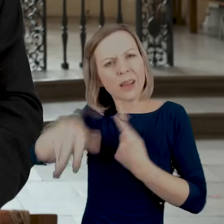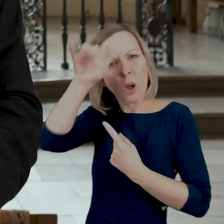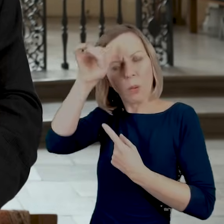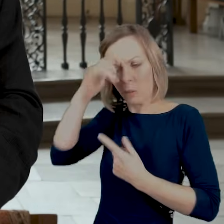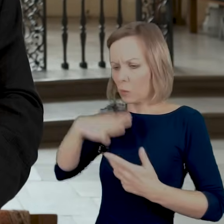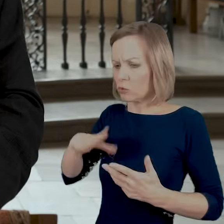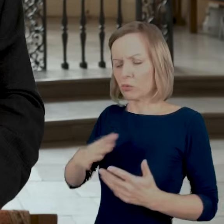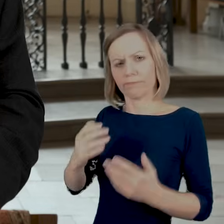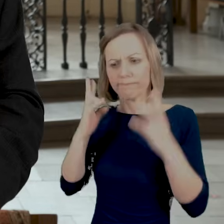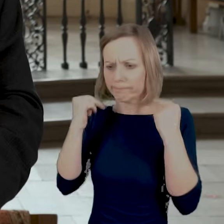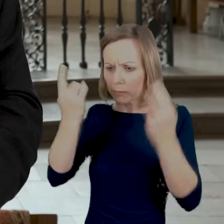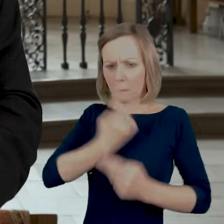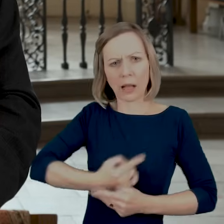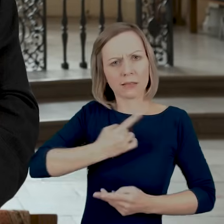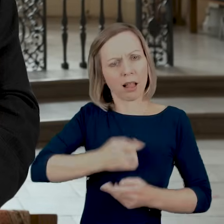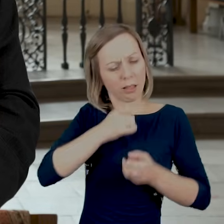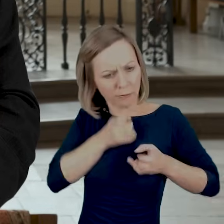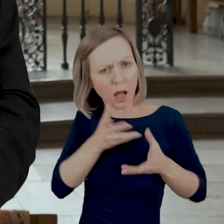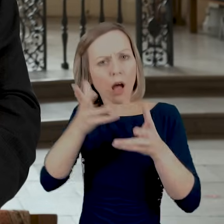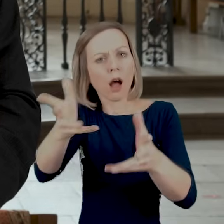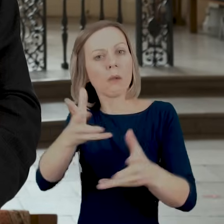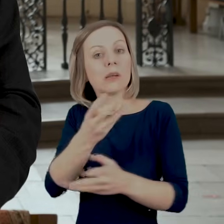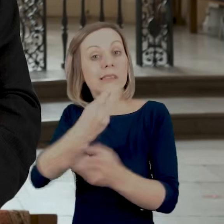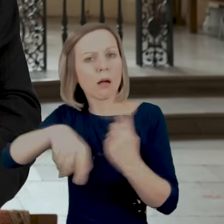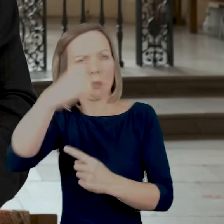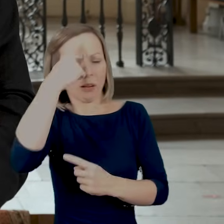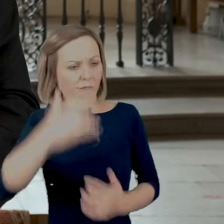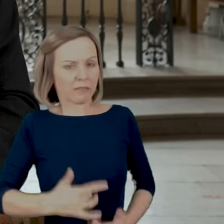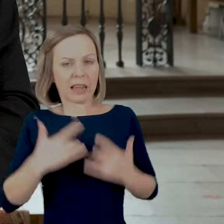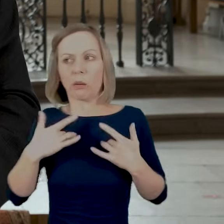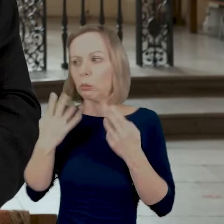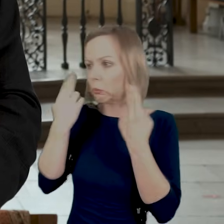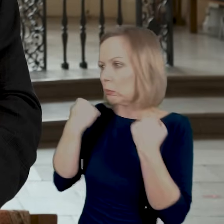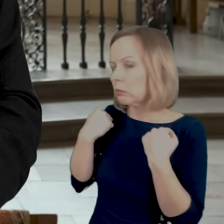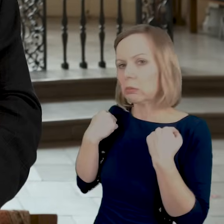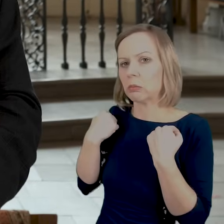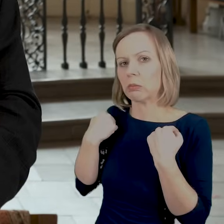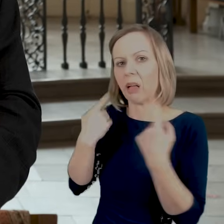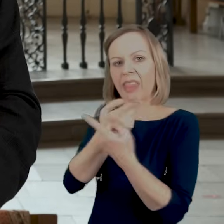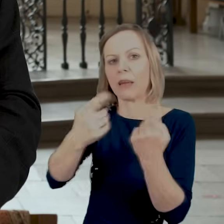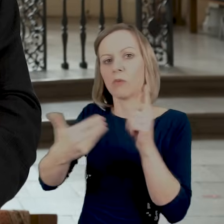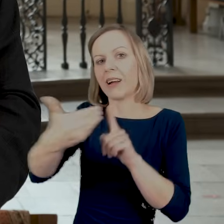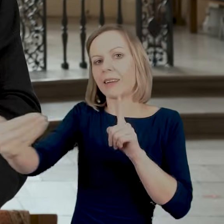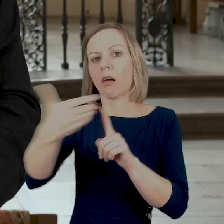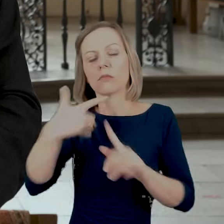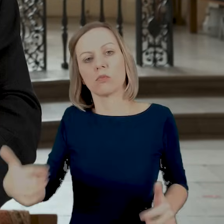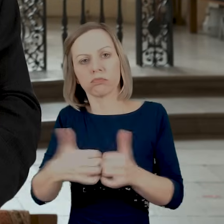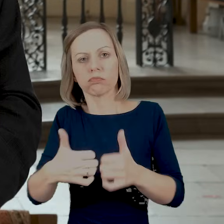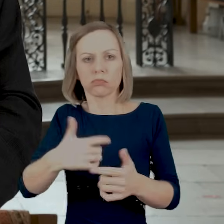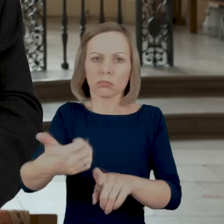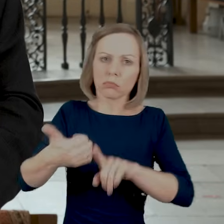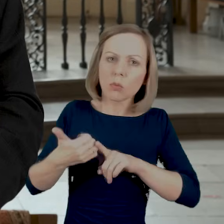too. We've all known the desire to let our true self sing. Many of us have feared that society would